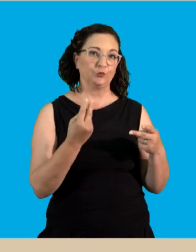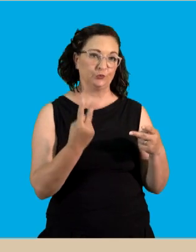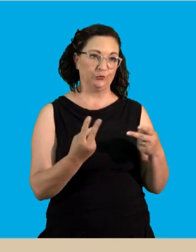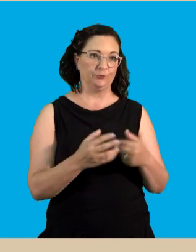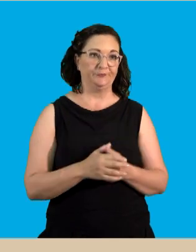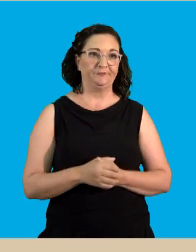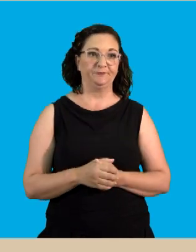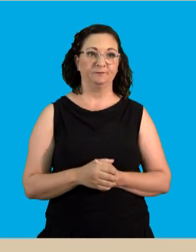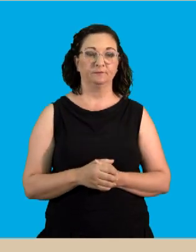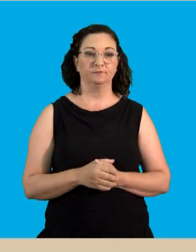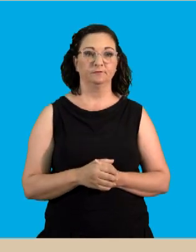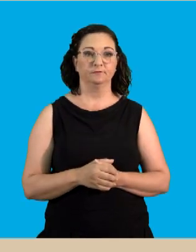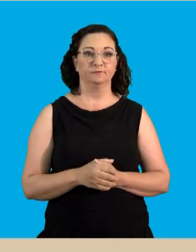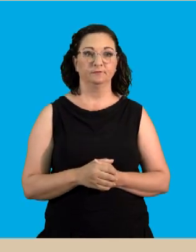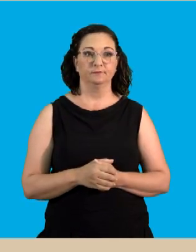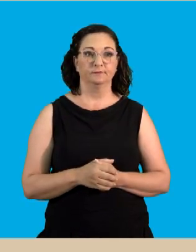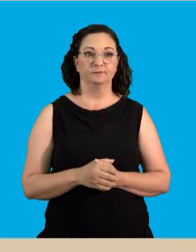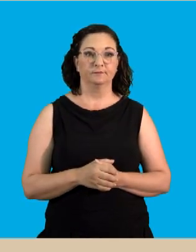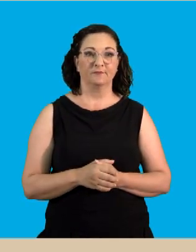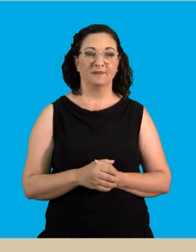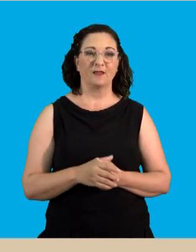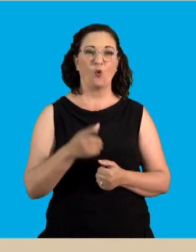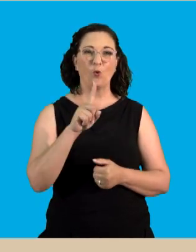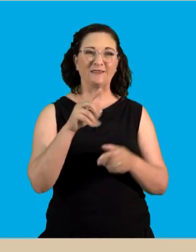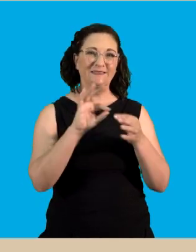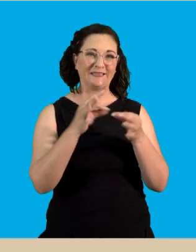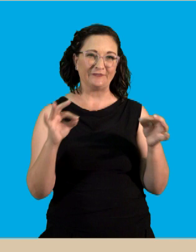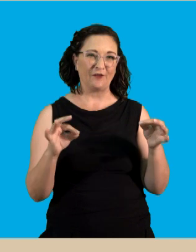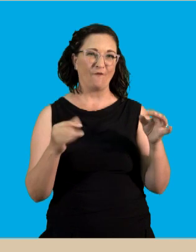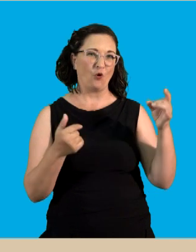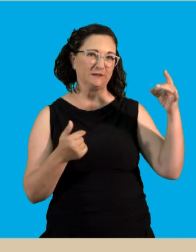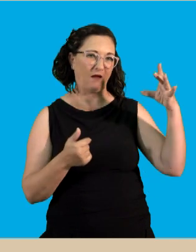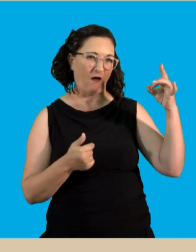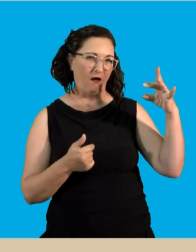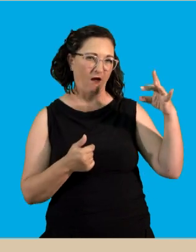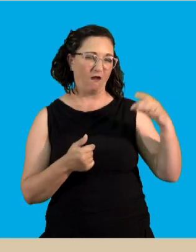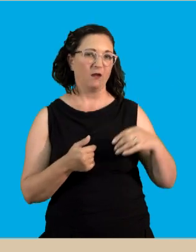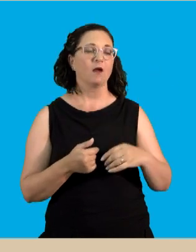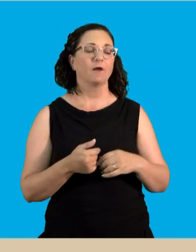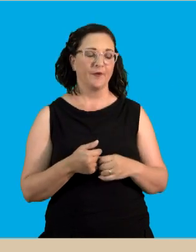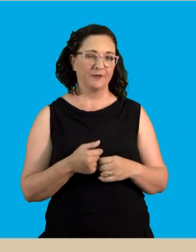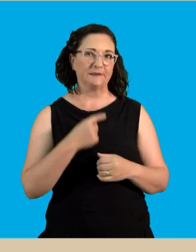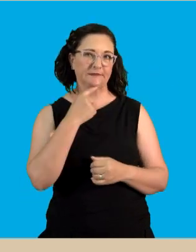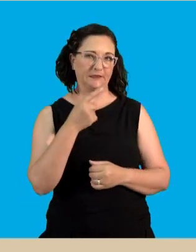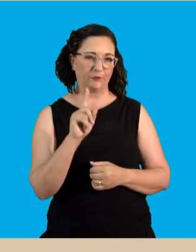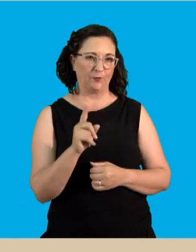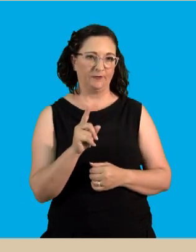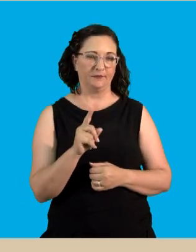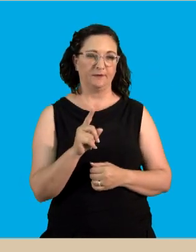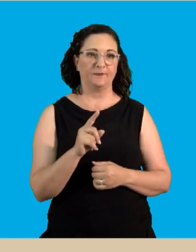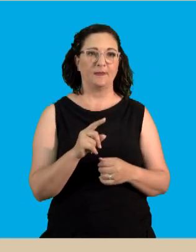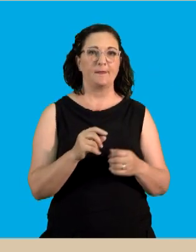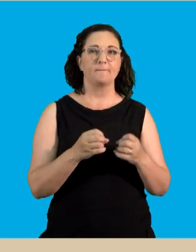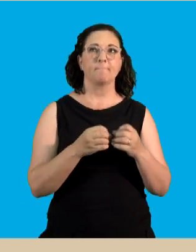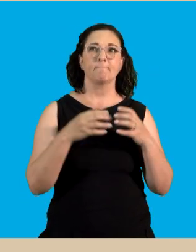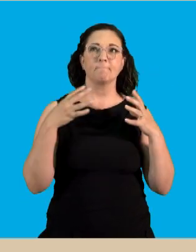number 2. It says, give a brief definition of a star. Remember, we said a star,